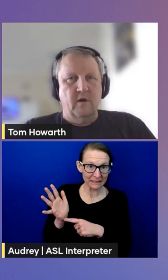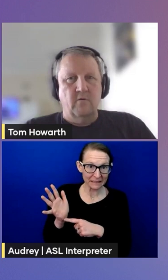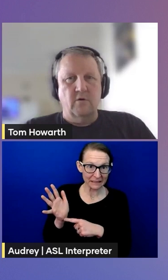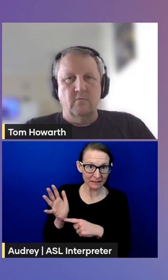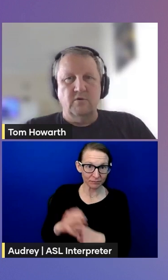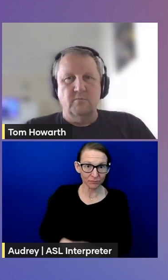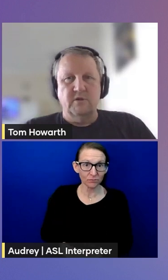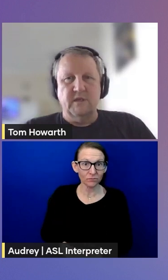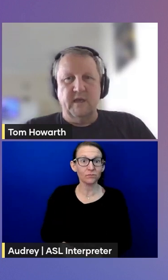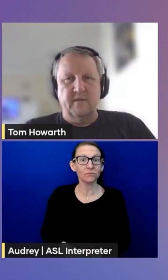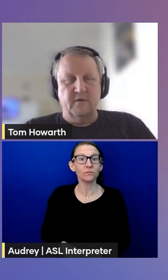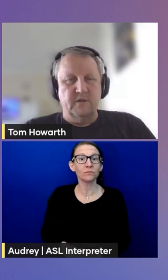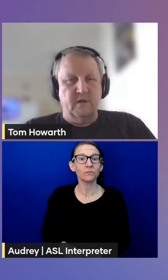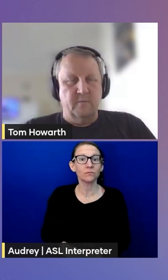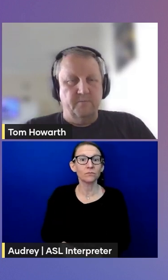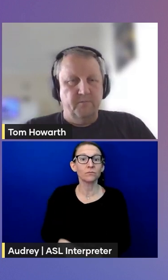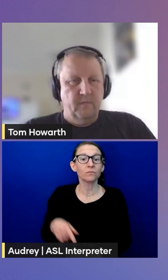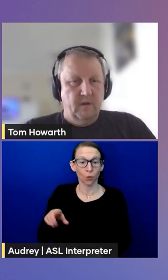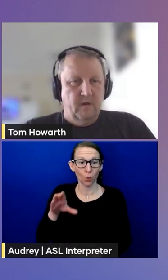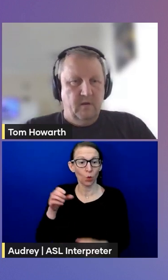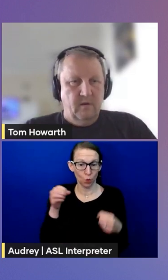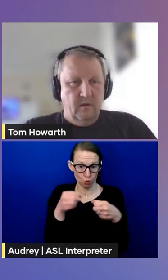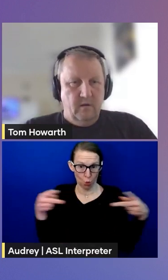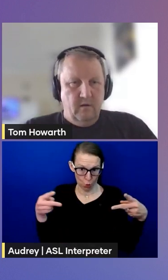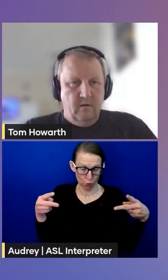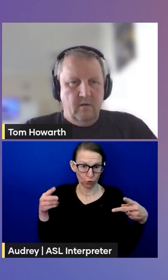after the code comes up to say that